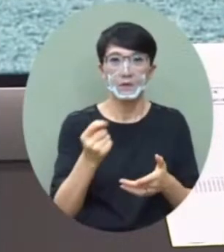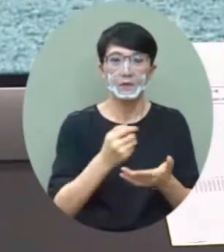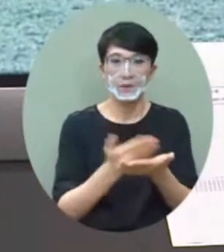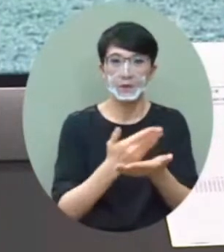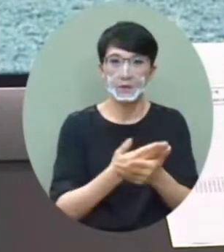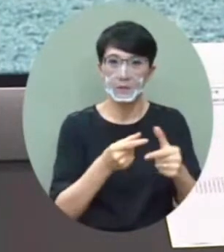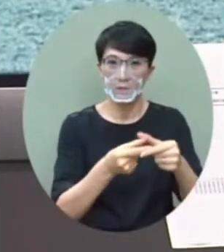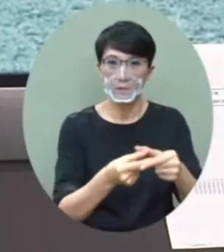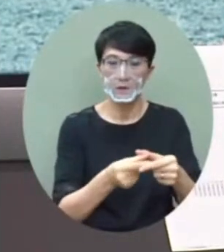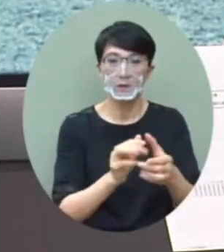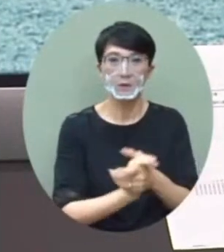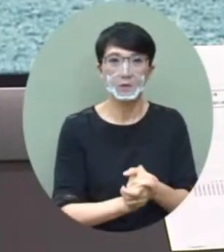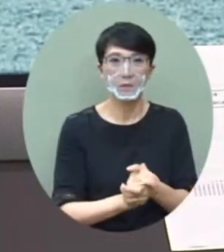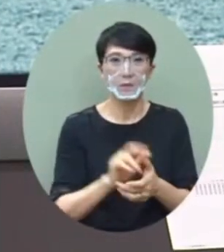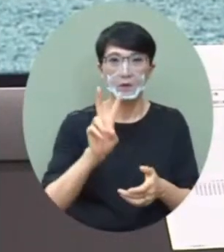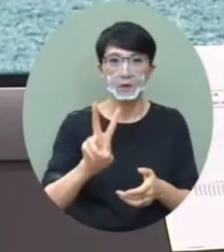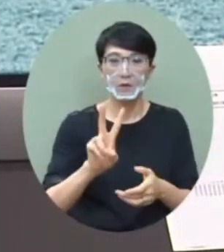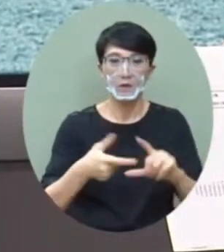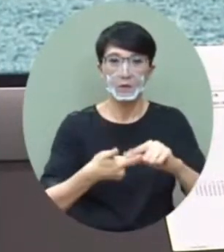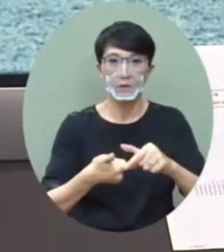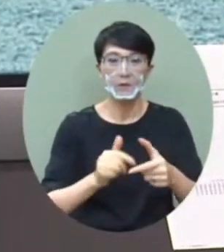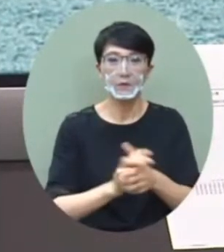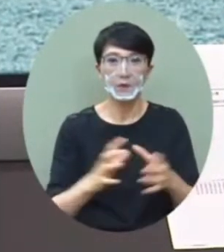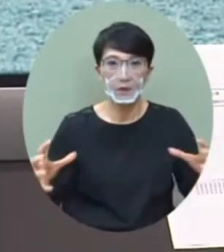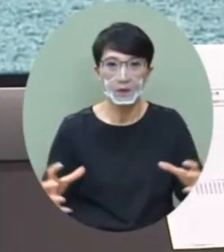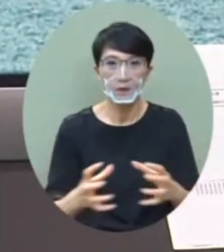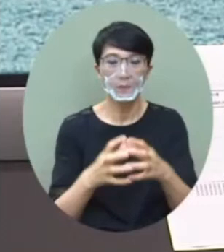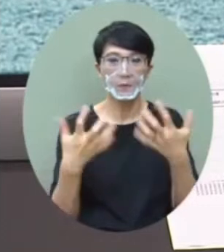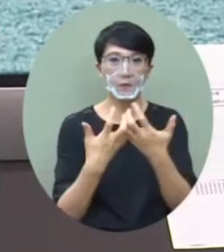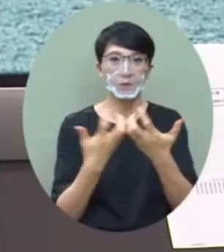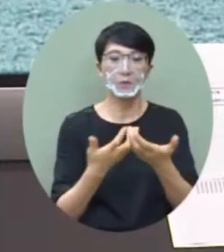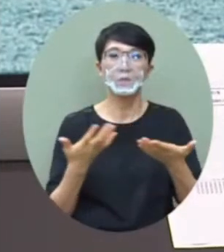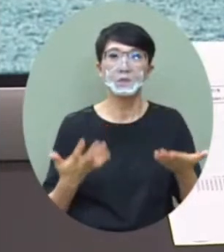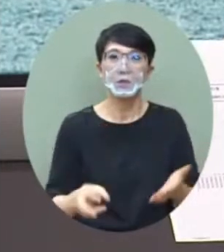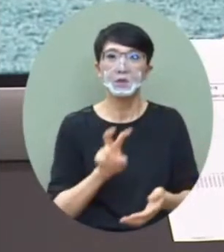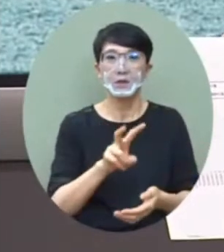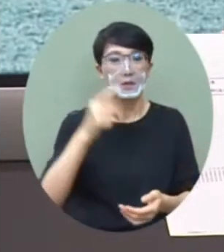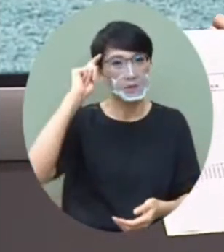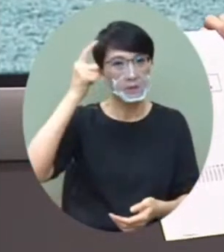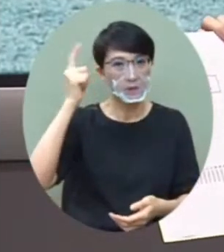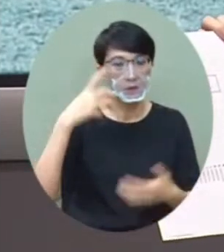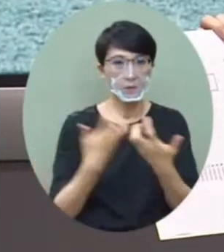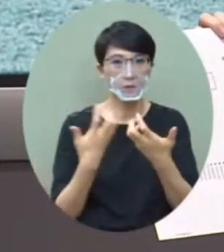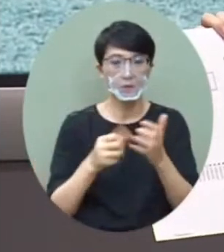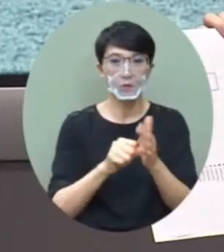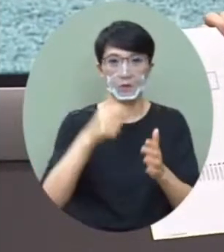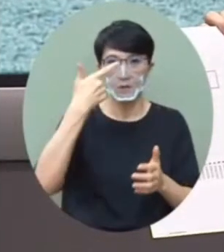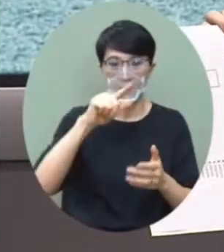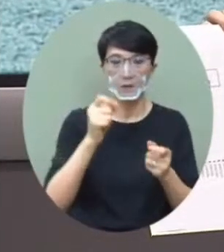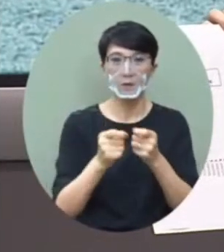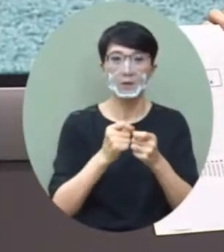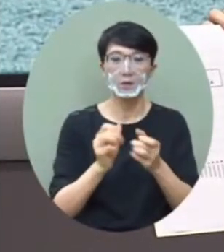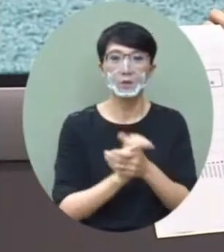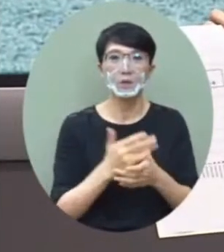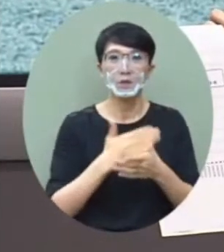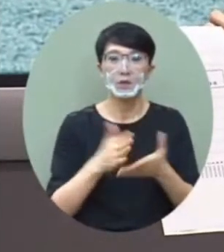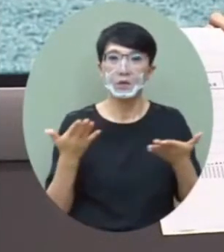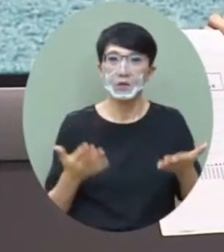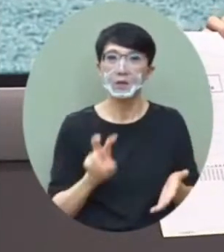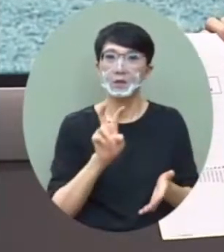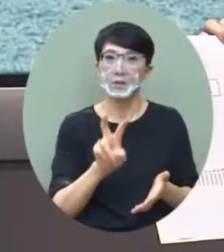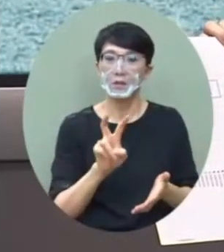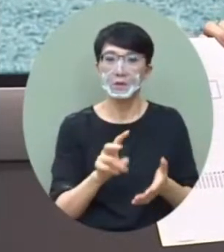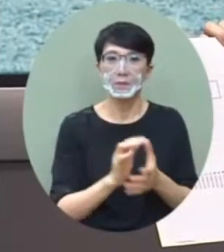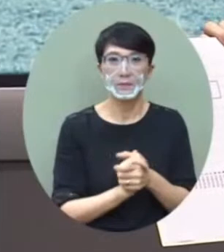We know that many people out there are using RAT, and figures from both systems added together will give